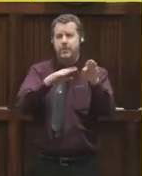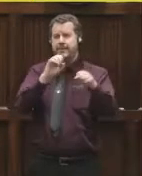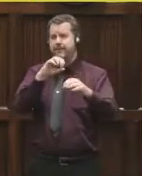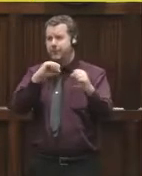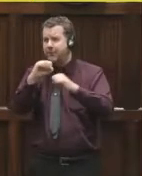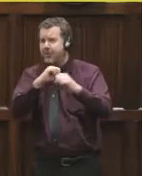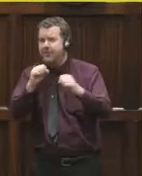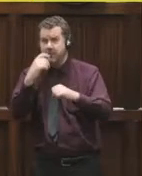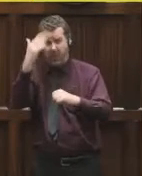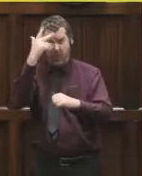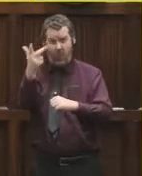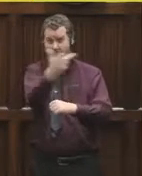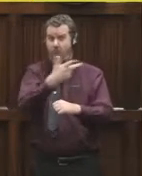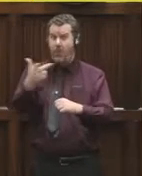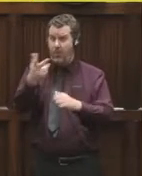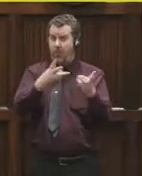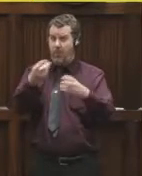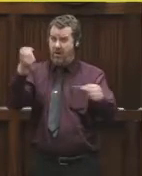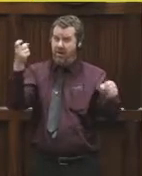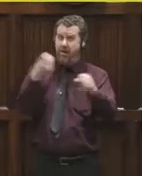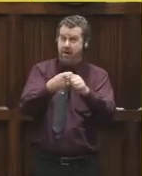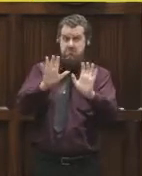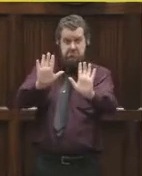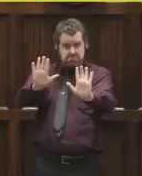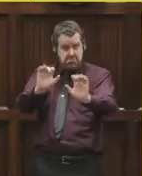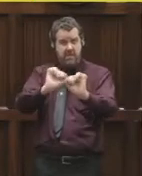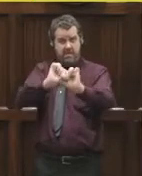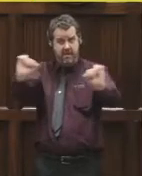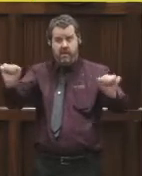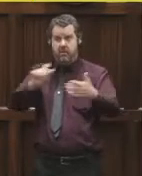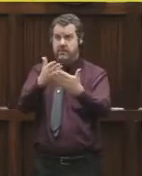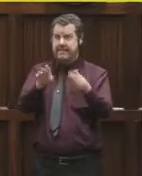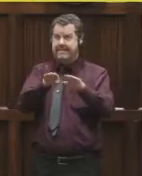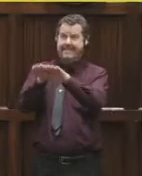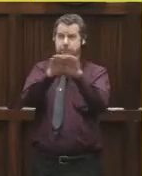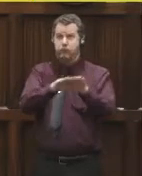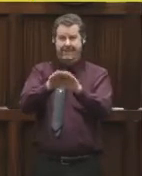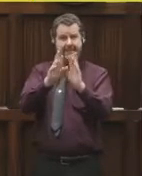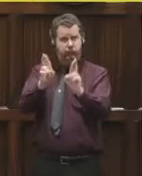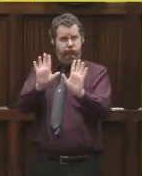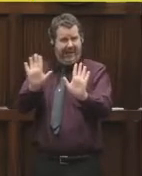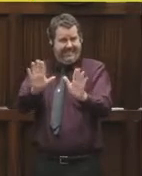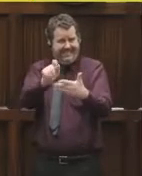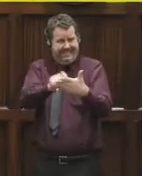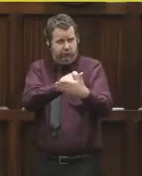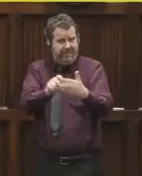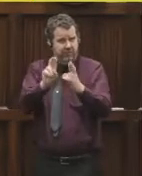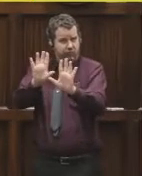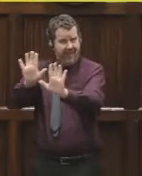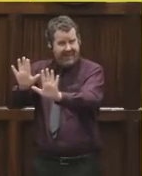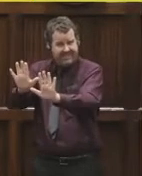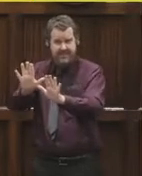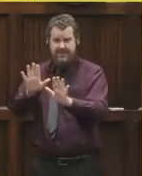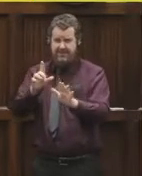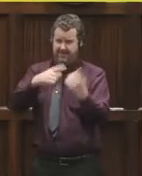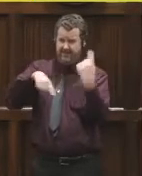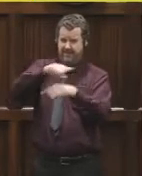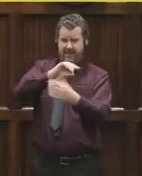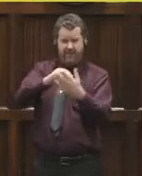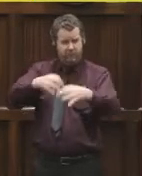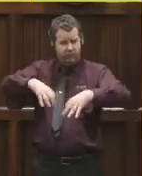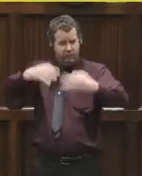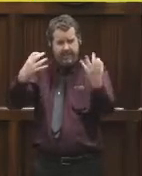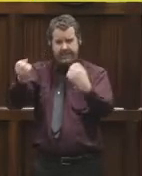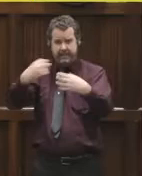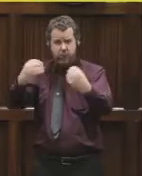preparing this bill. That's their democratic right, and they had a very keen and diligent input in that